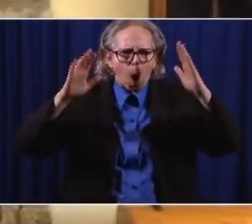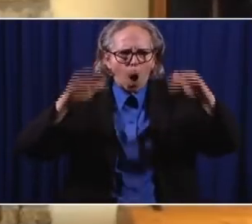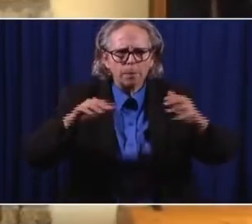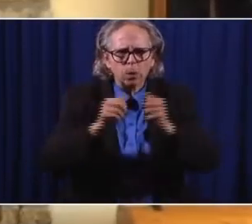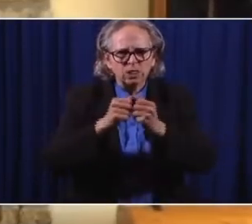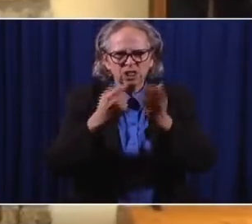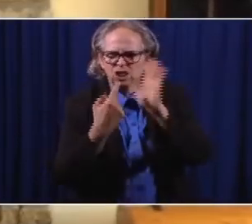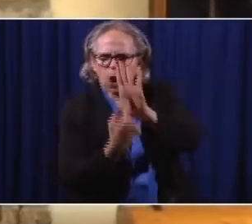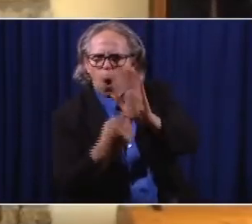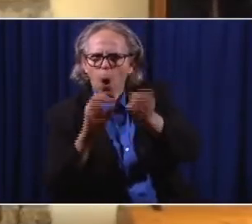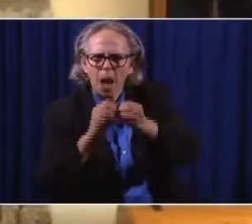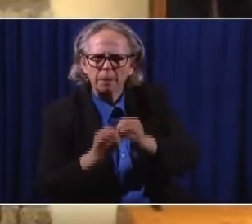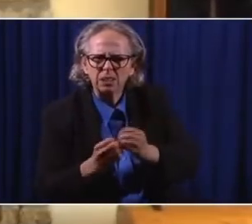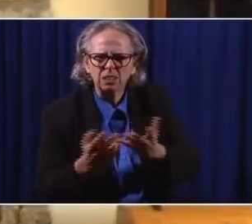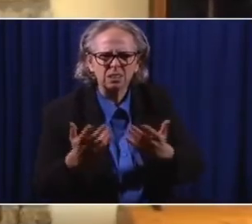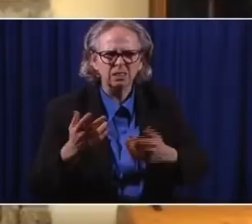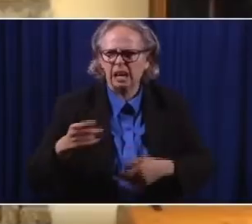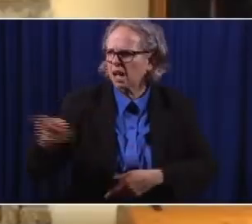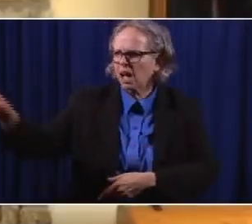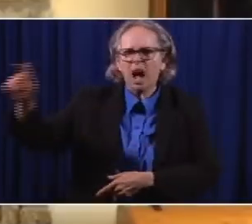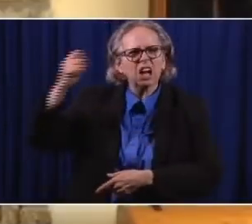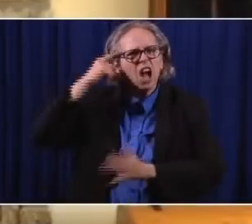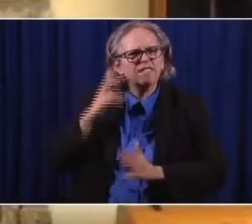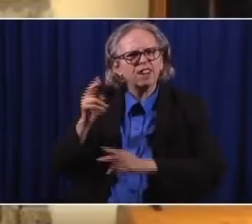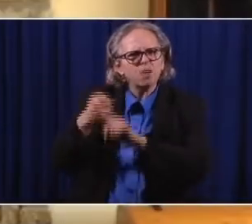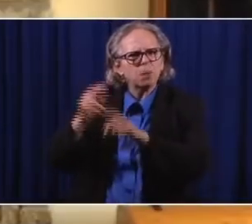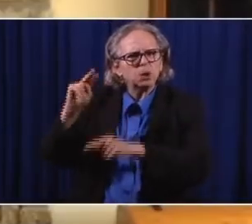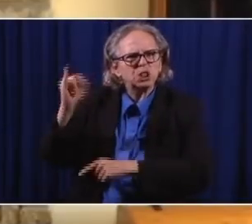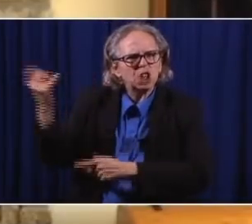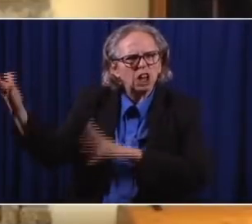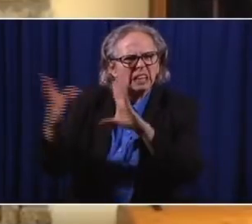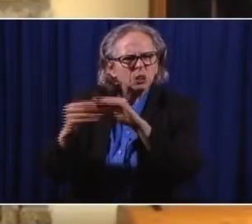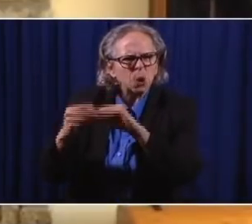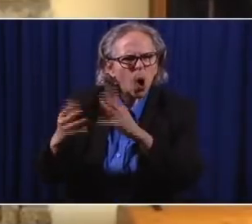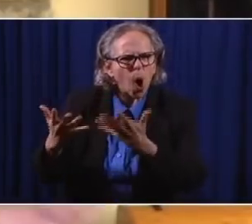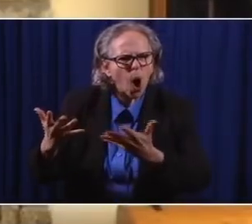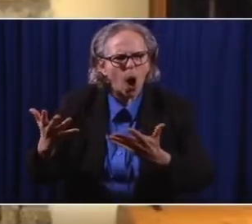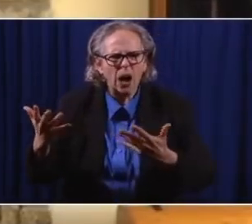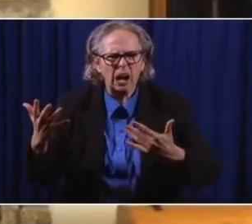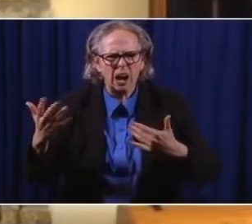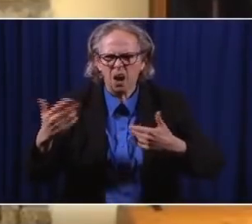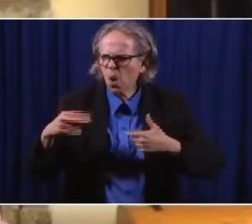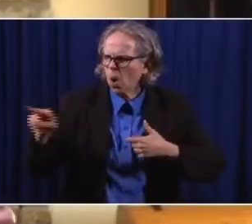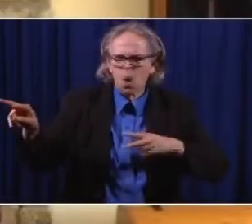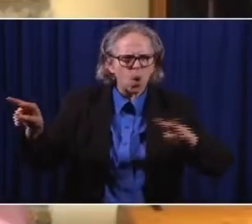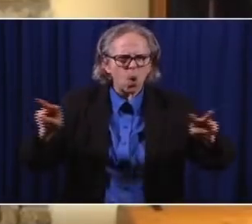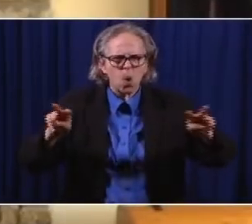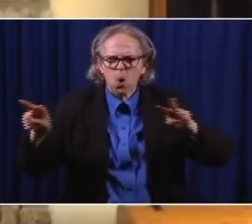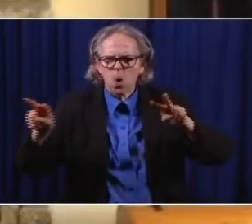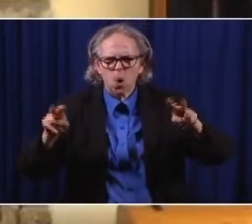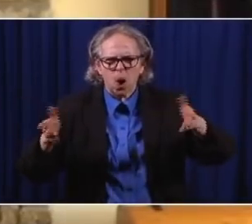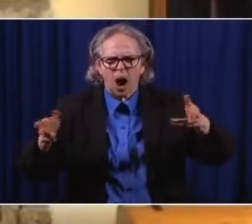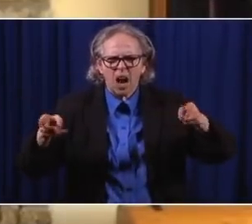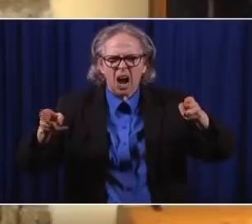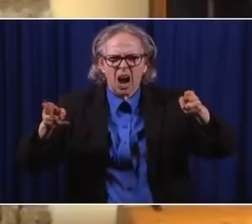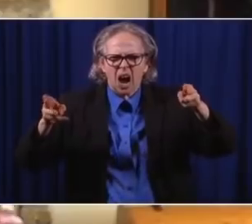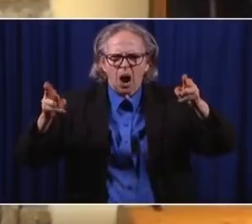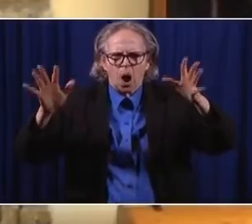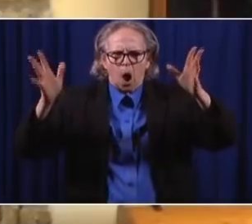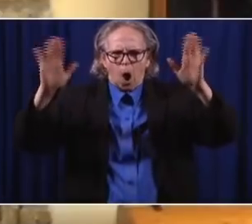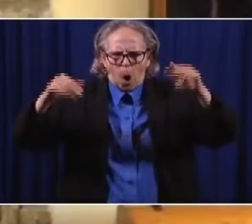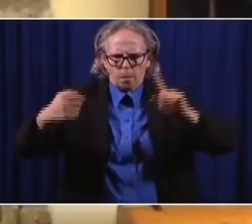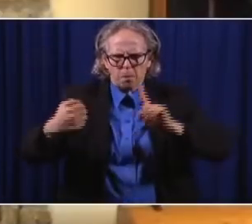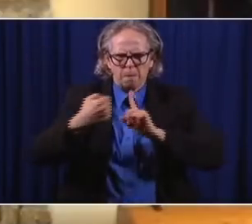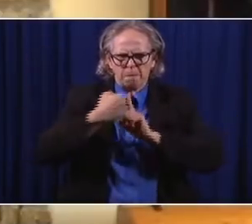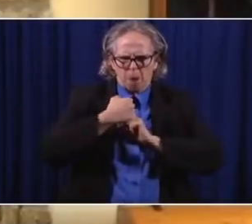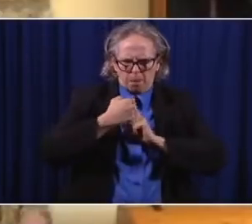with, that for those of my fellow Ohioans who have said, it doesn't impact me, it's not in my county, or if it's in my